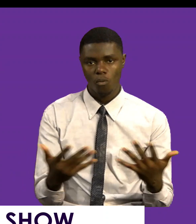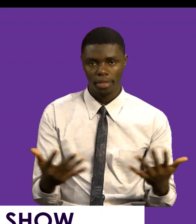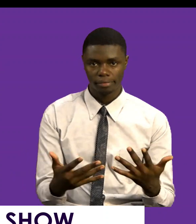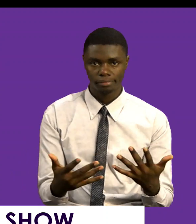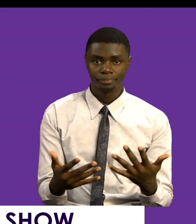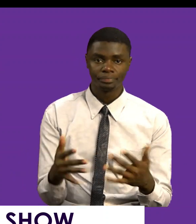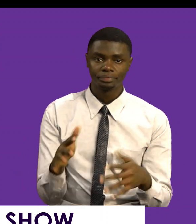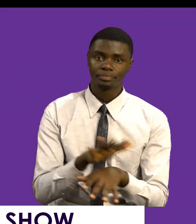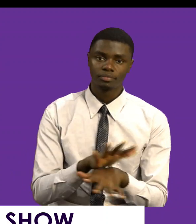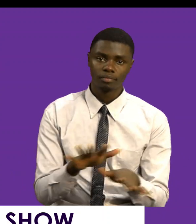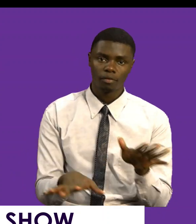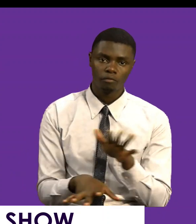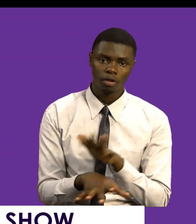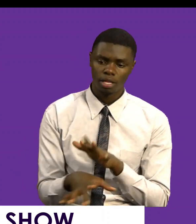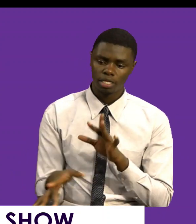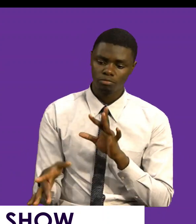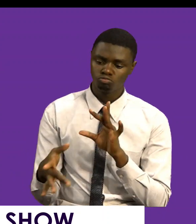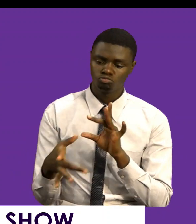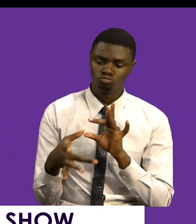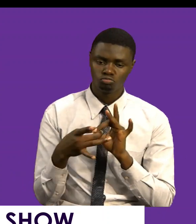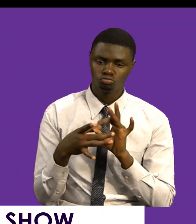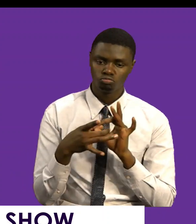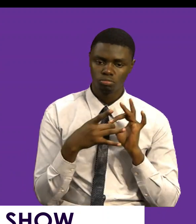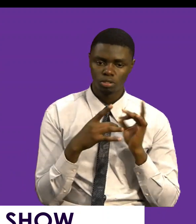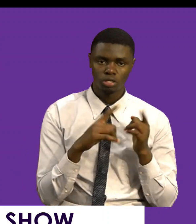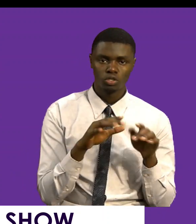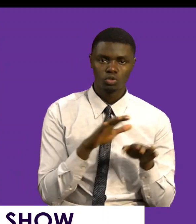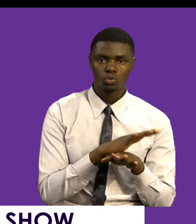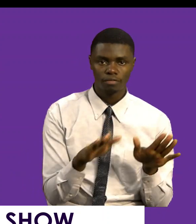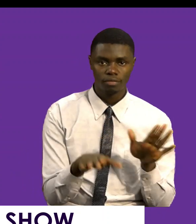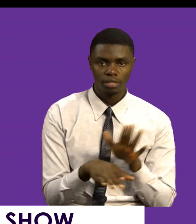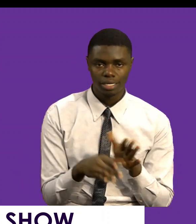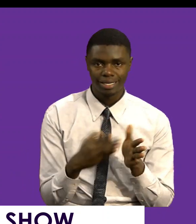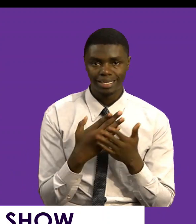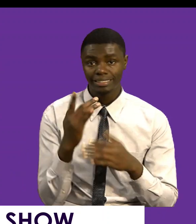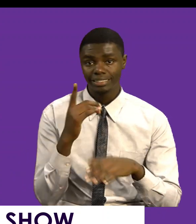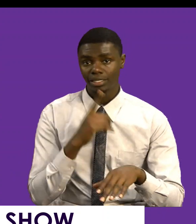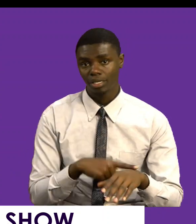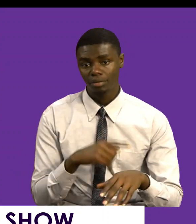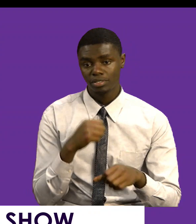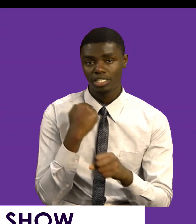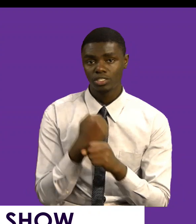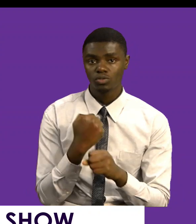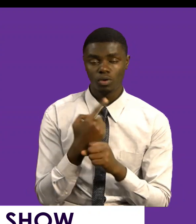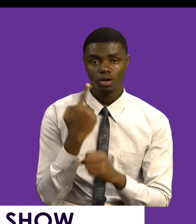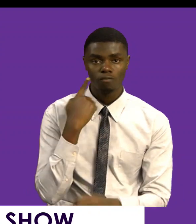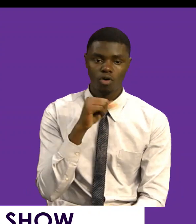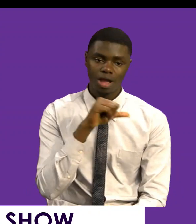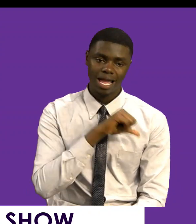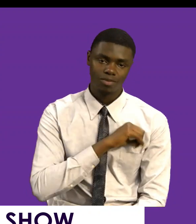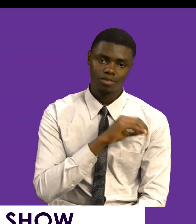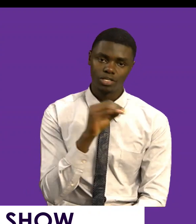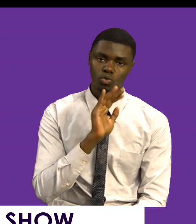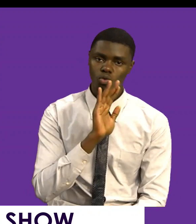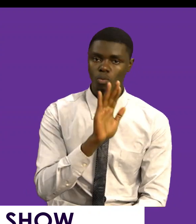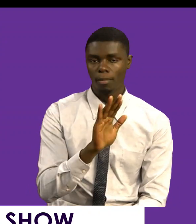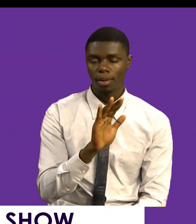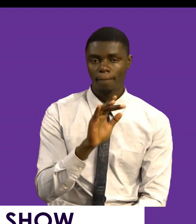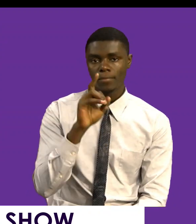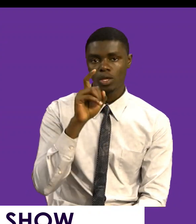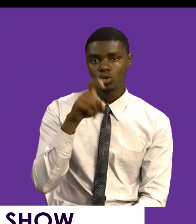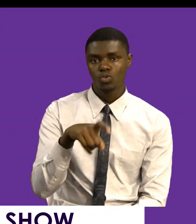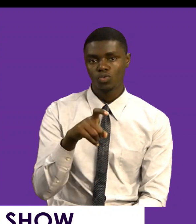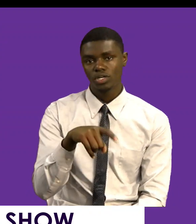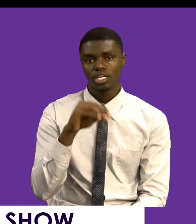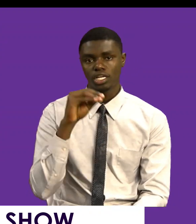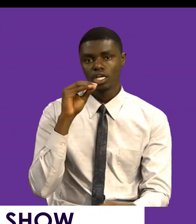Much as everything seems to be connected to everything, sometimes it works to your disadvantage. You need to